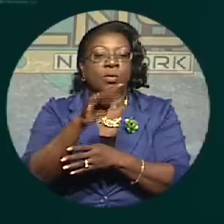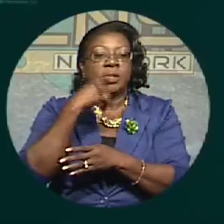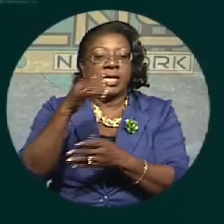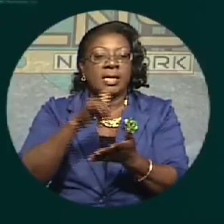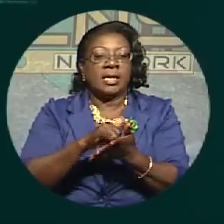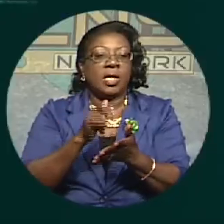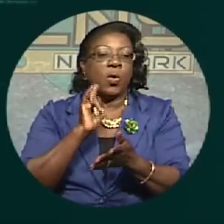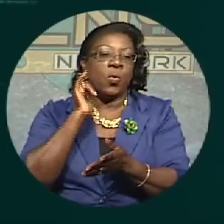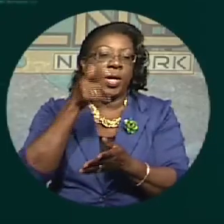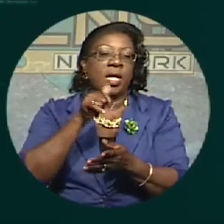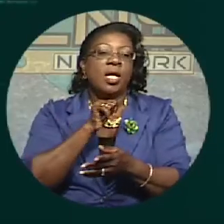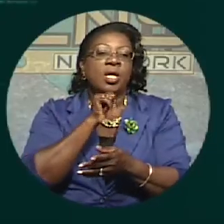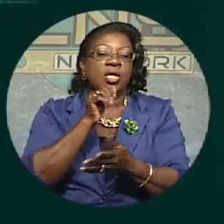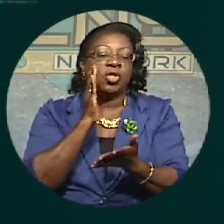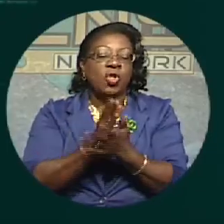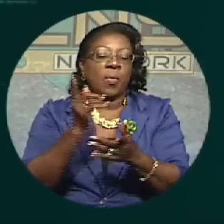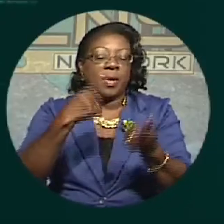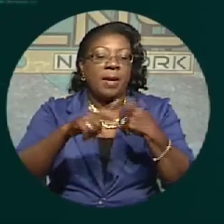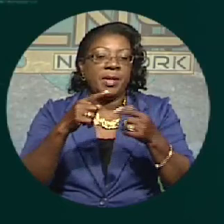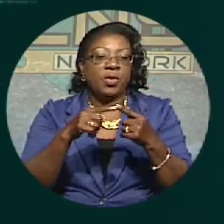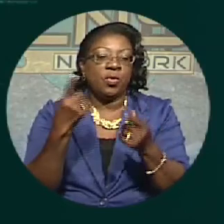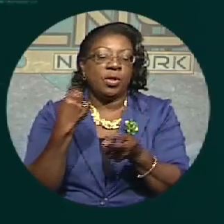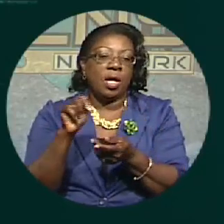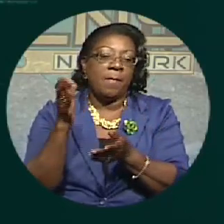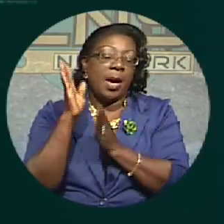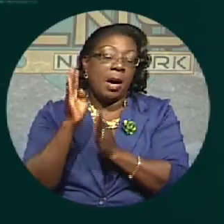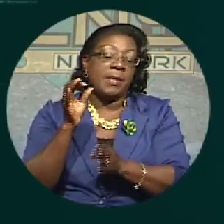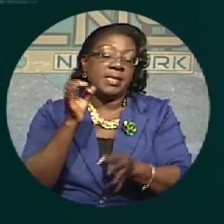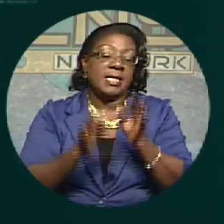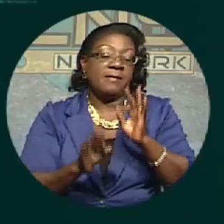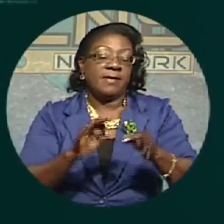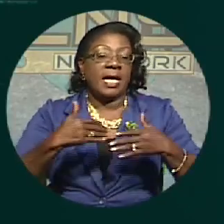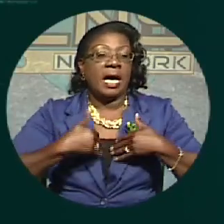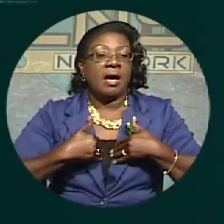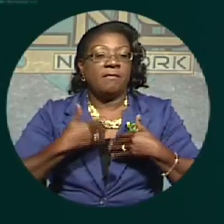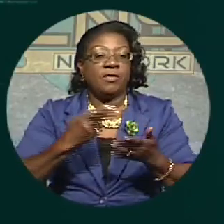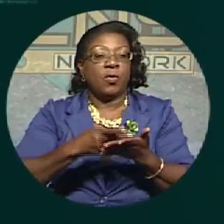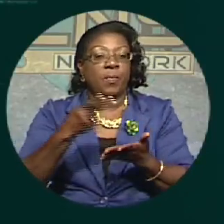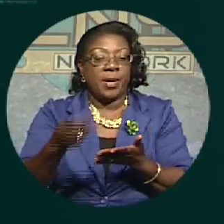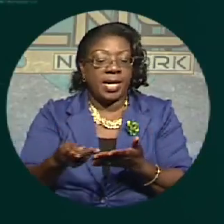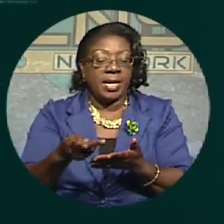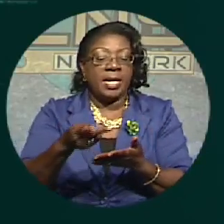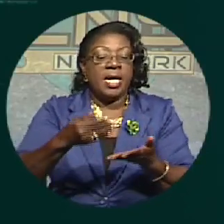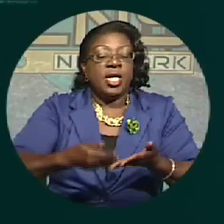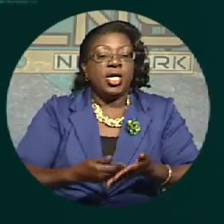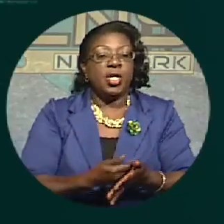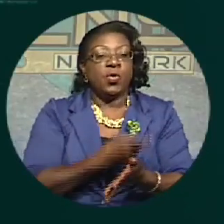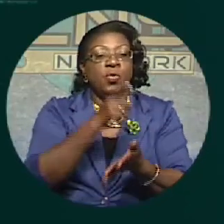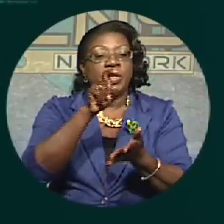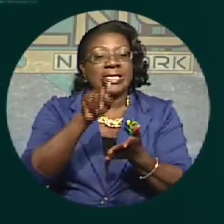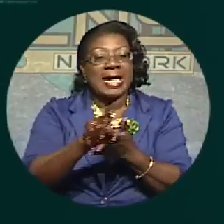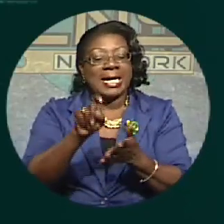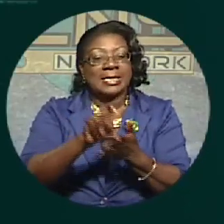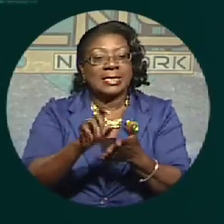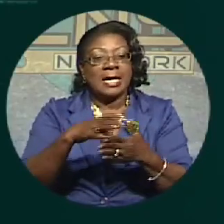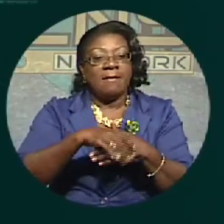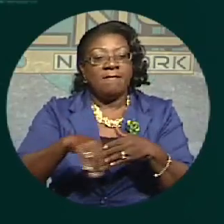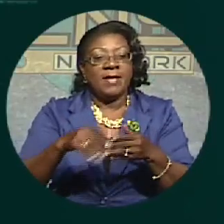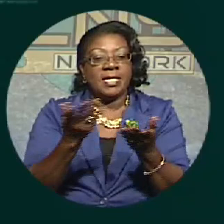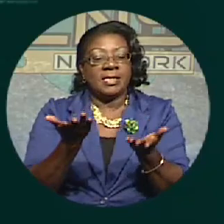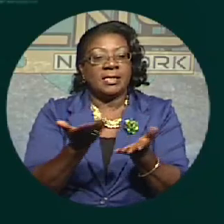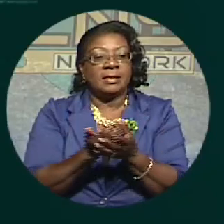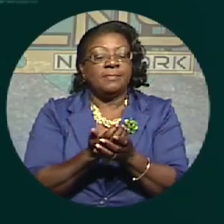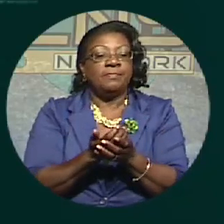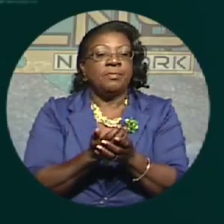imposed taxes. This includes an increased departure tax of $25 per person, a 1% administrative processing